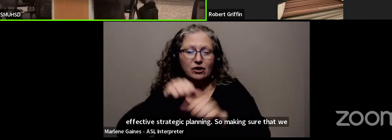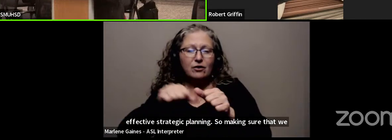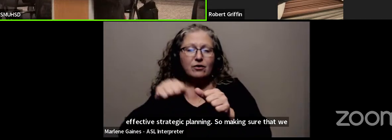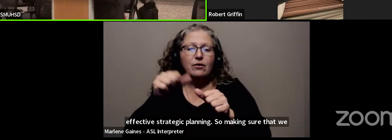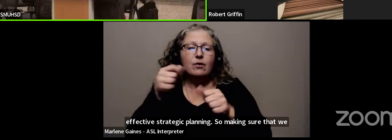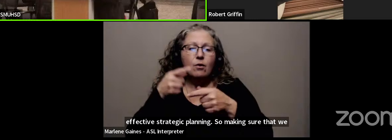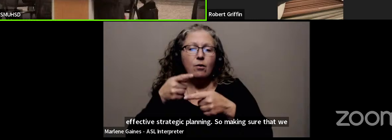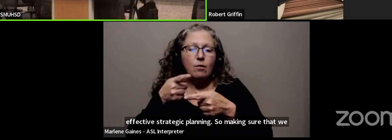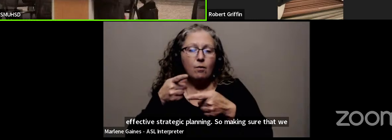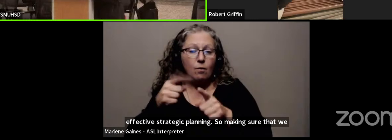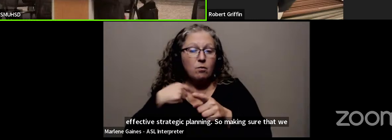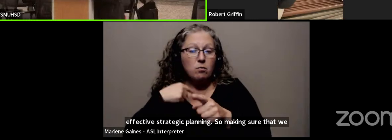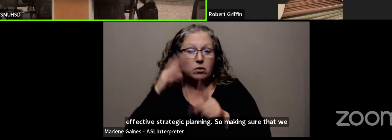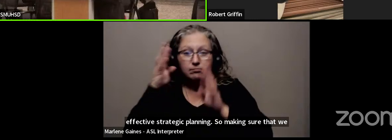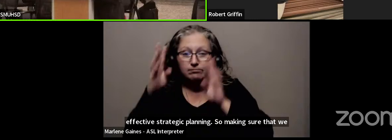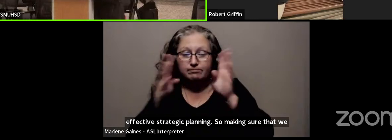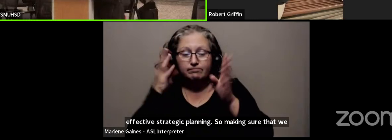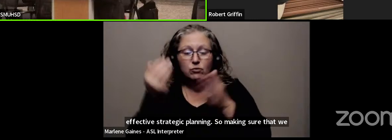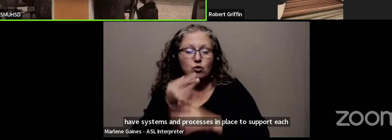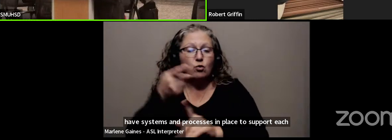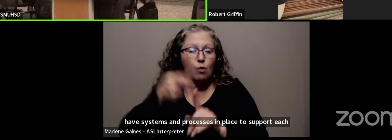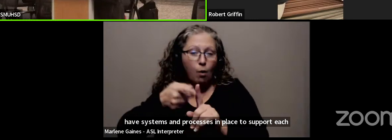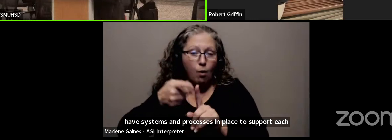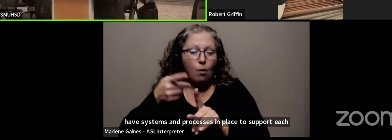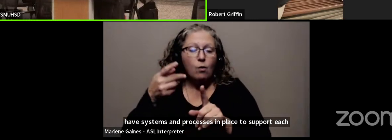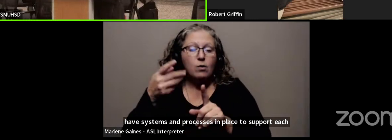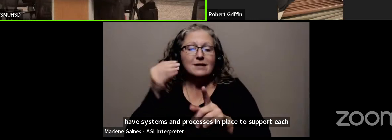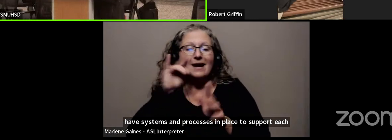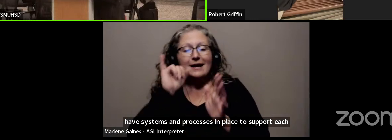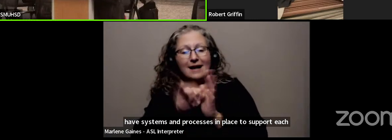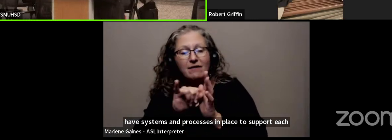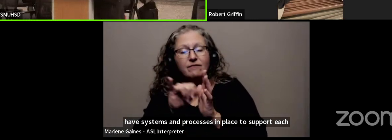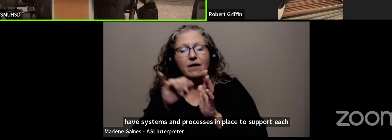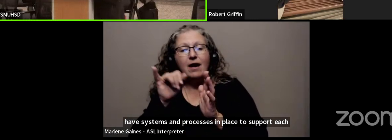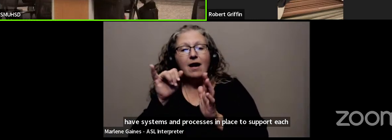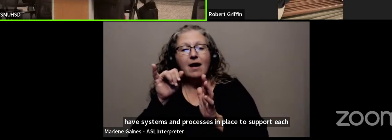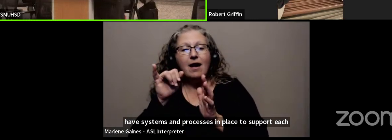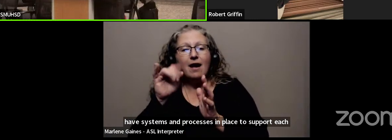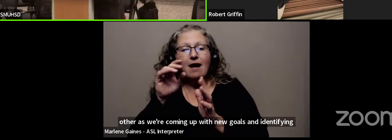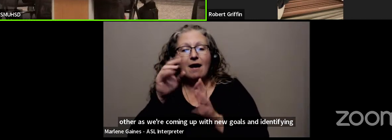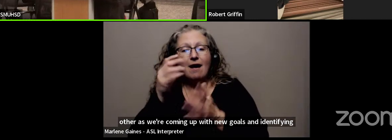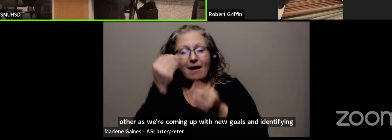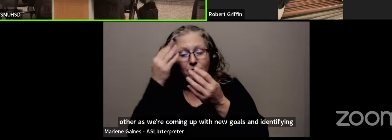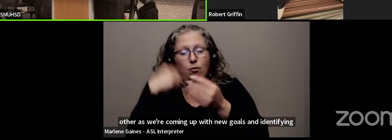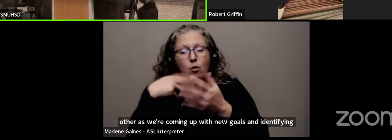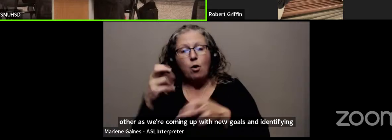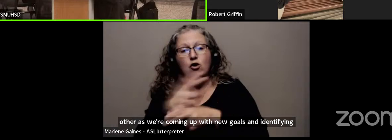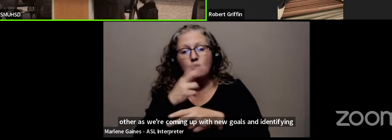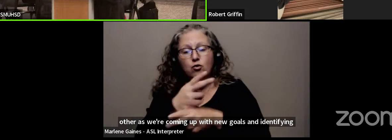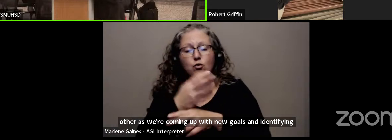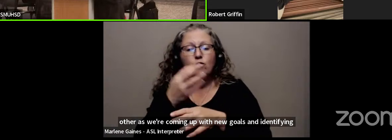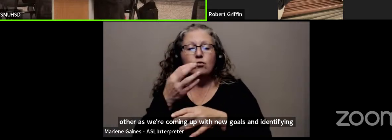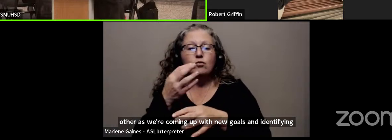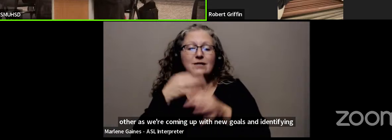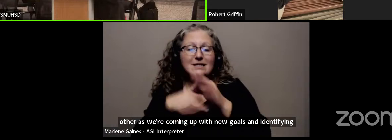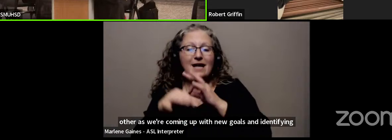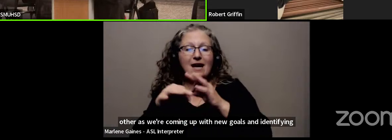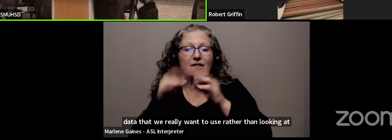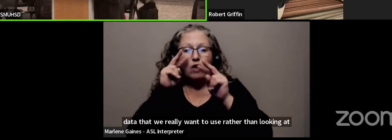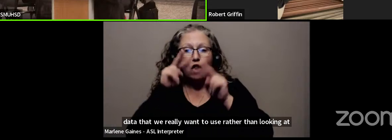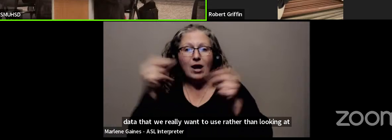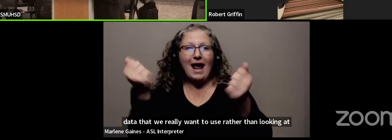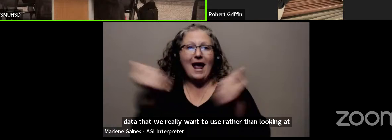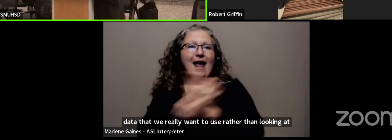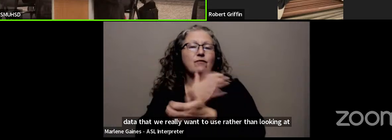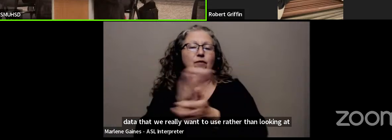we're coming up with new goals and identifying data that we really want to use rather than looking at everything all